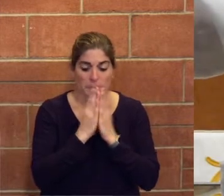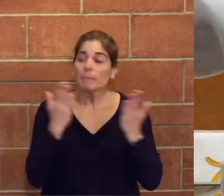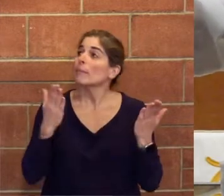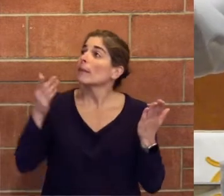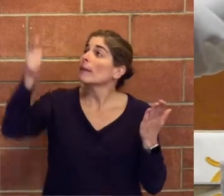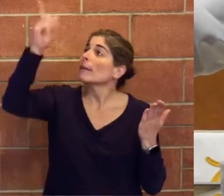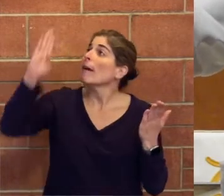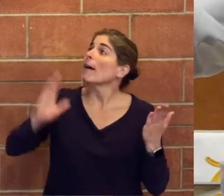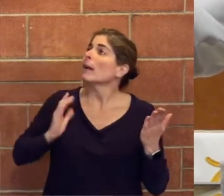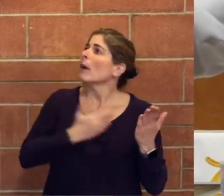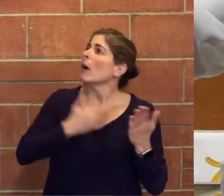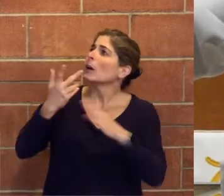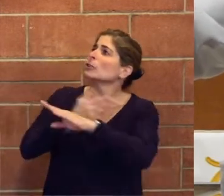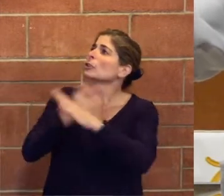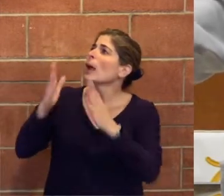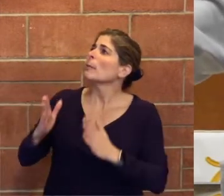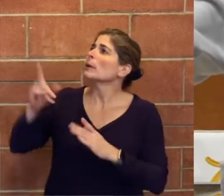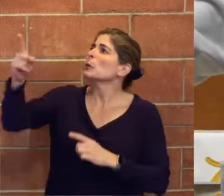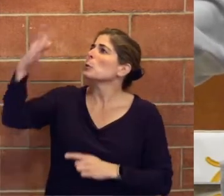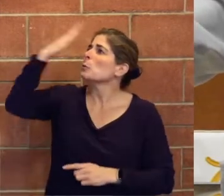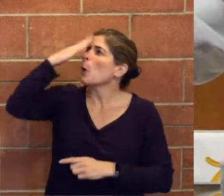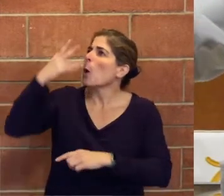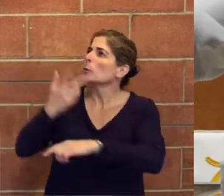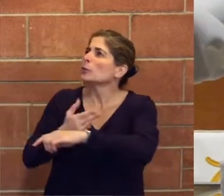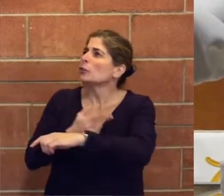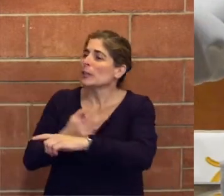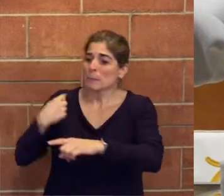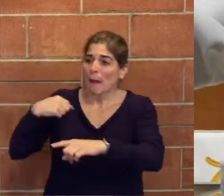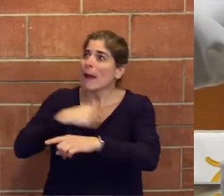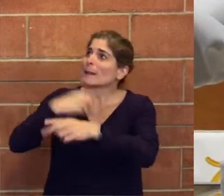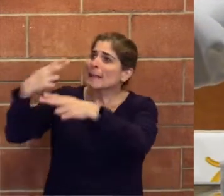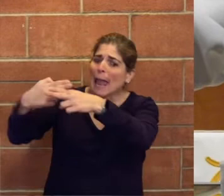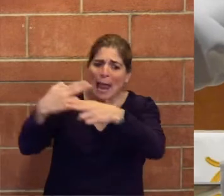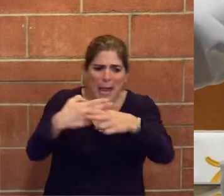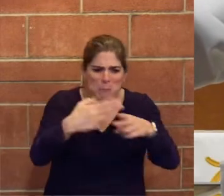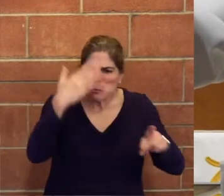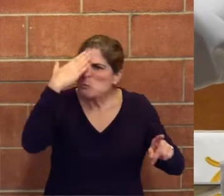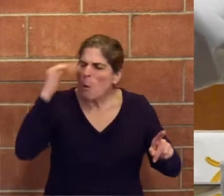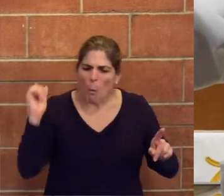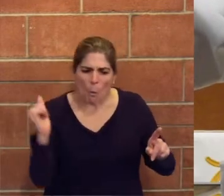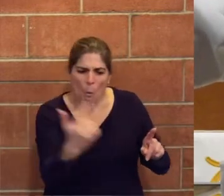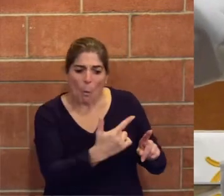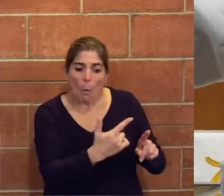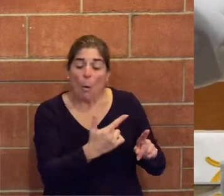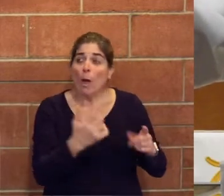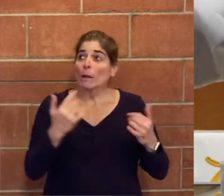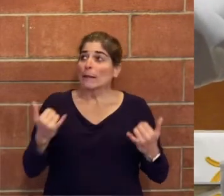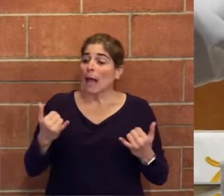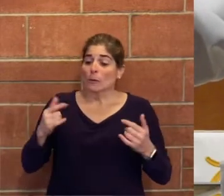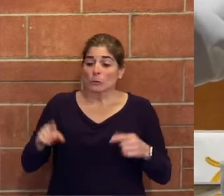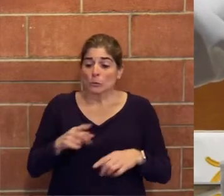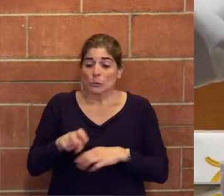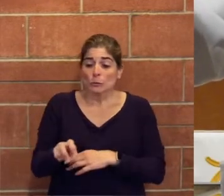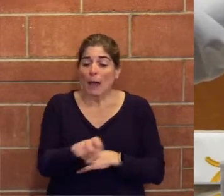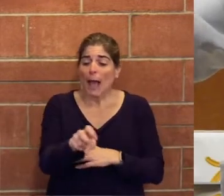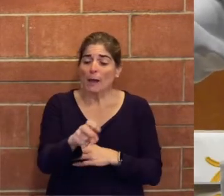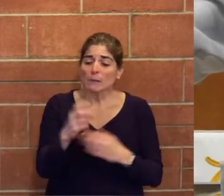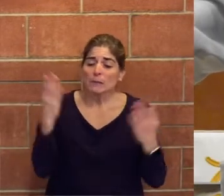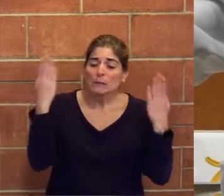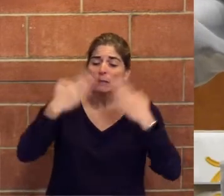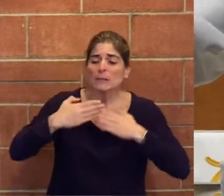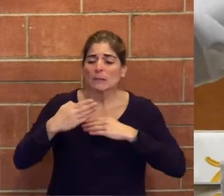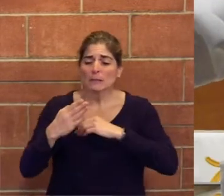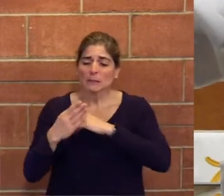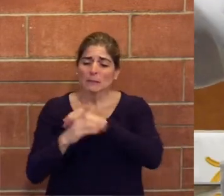O God, our shepherd, you know your sheep by name and lead us to safety through the valleys of death. May we